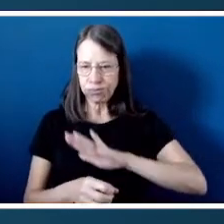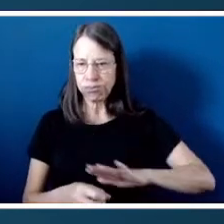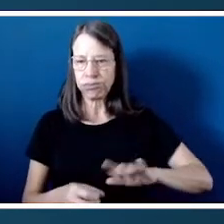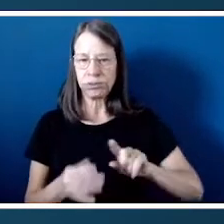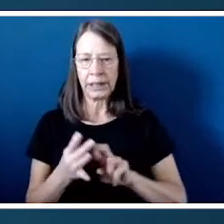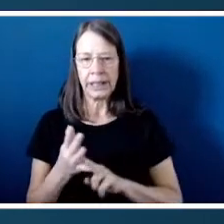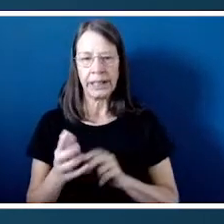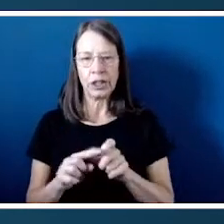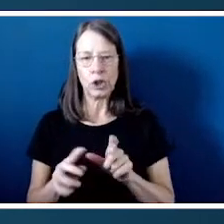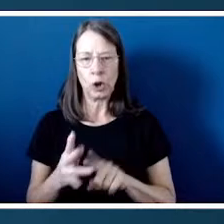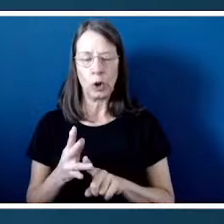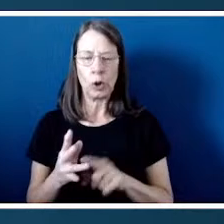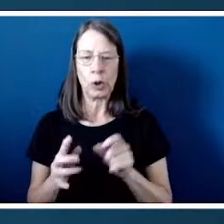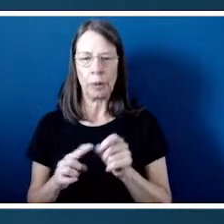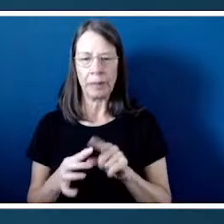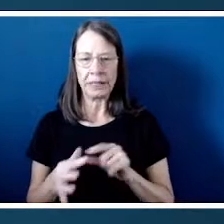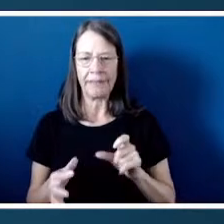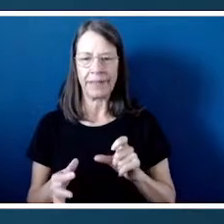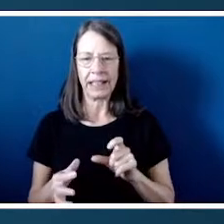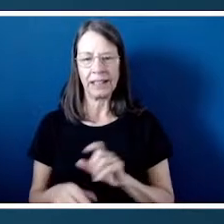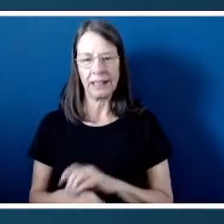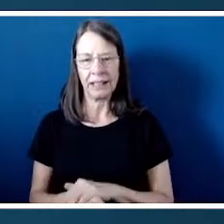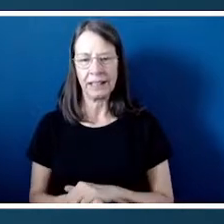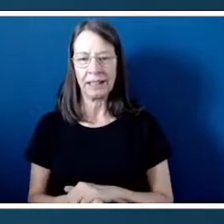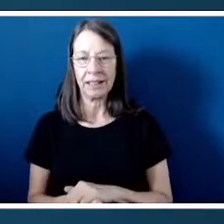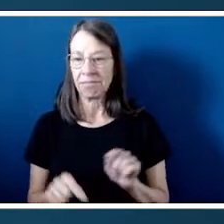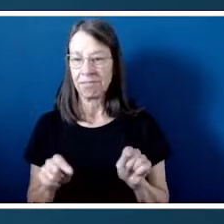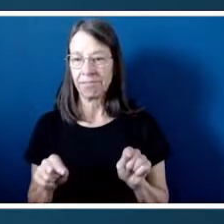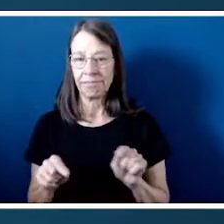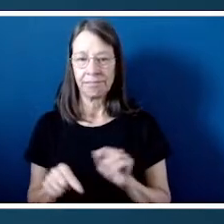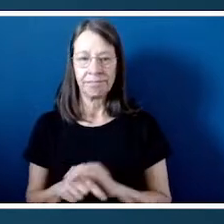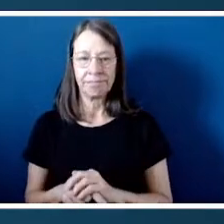strategy as having